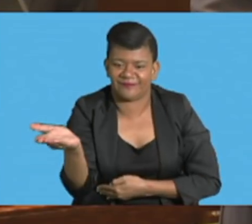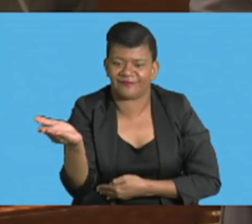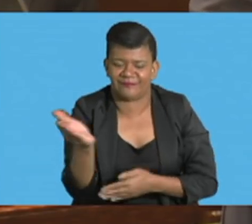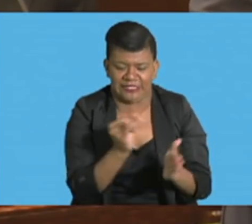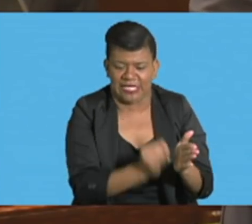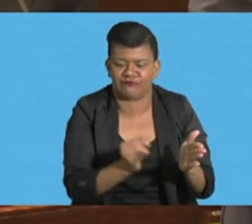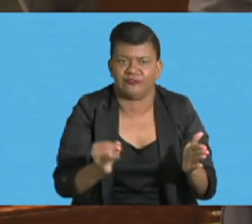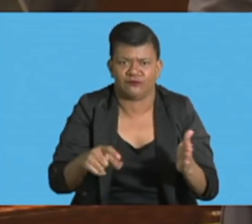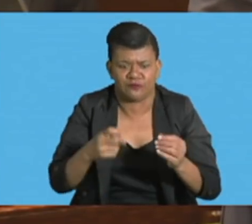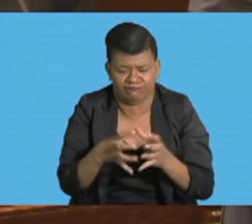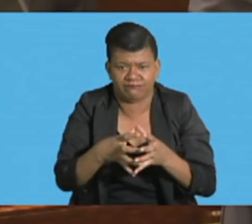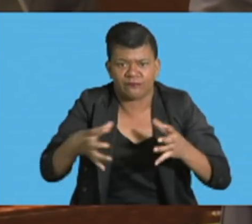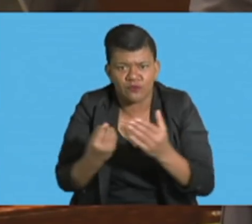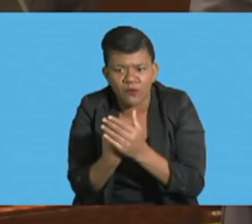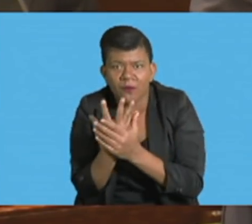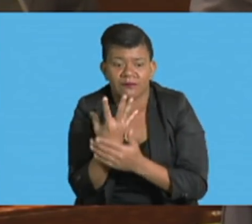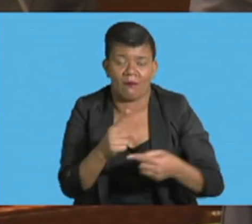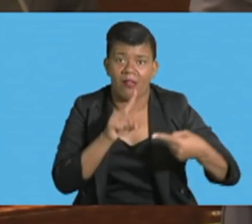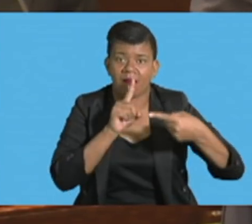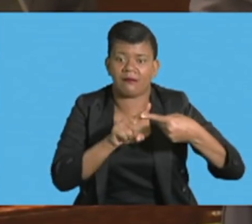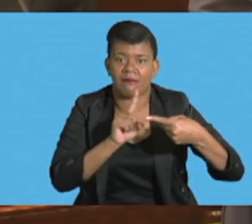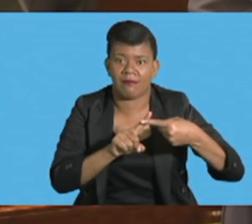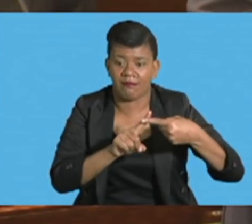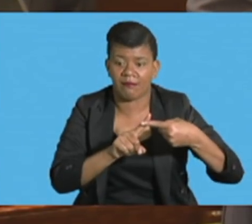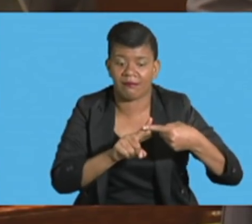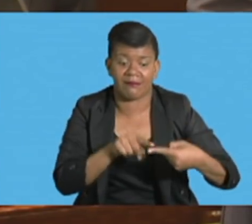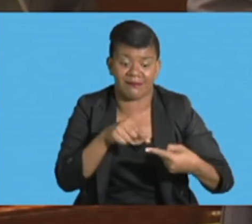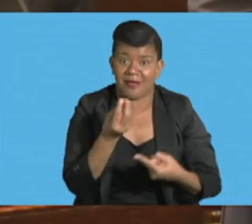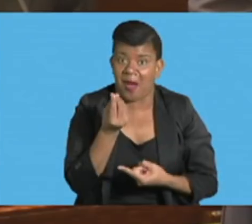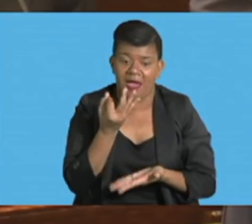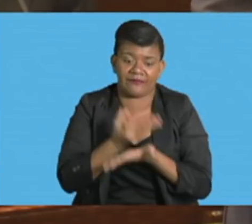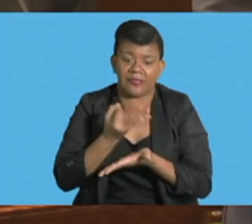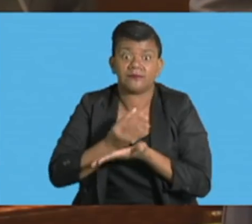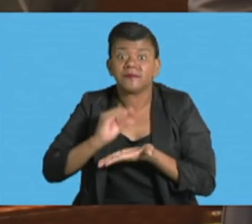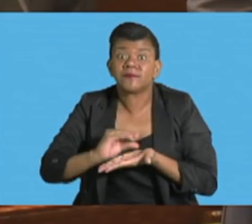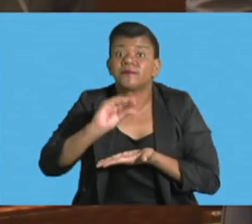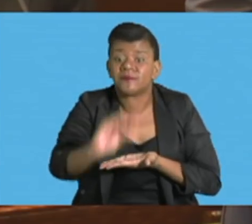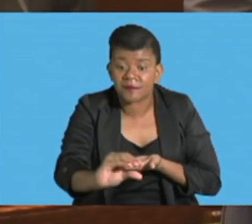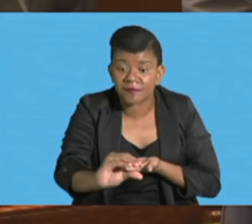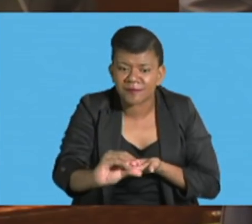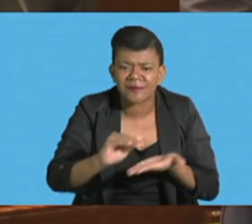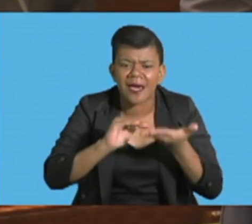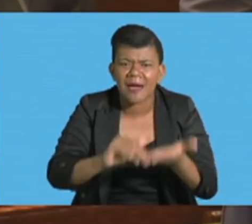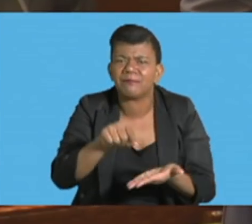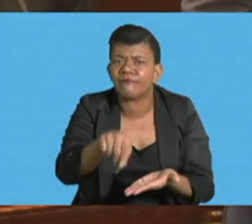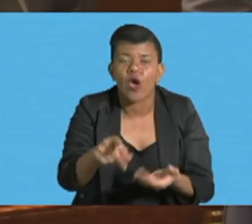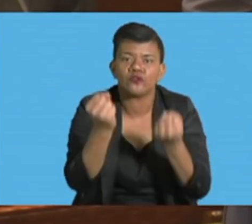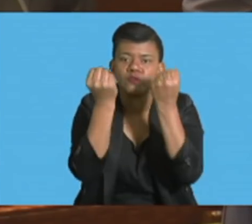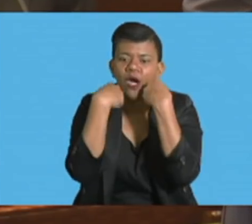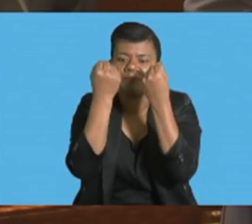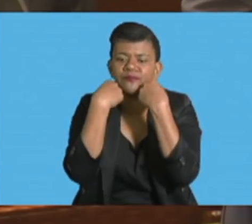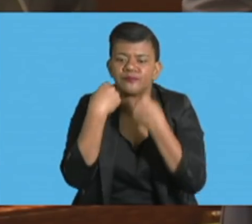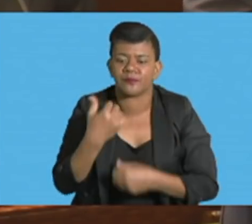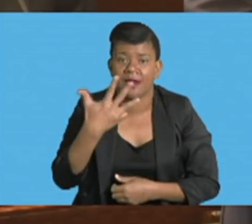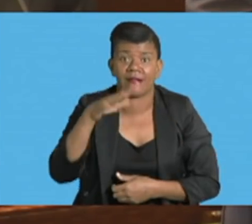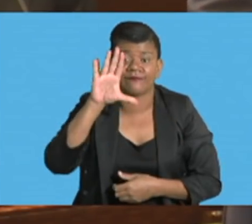Number one, the allocation will continue to subsidize a guaranteed cane price in Fiji of $85 per ton.